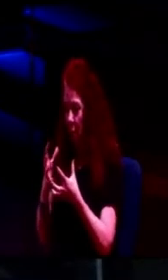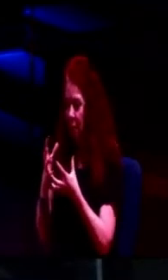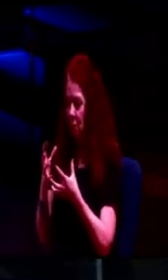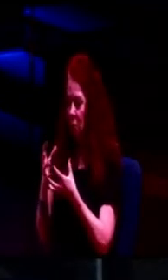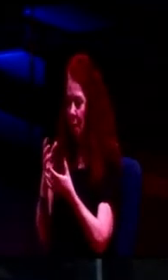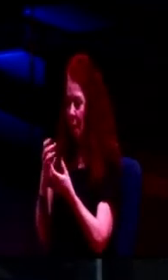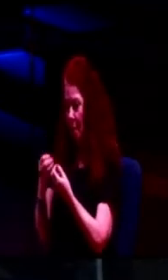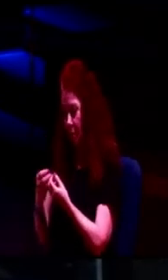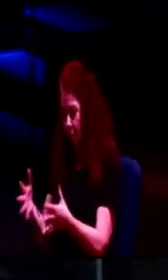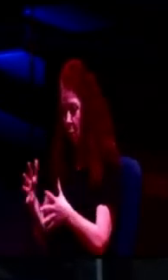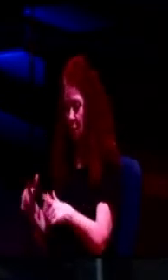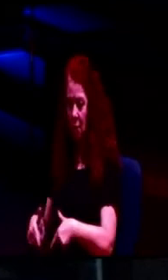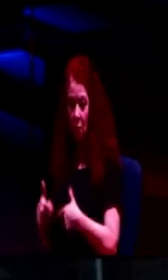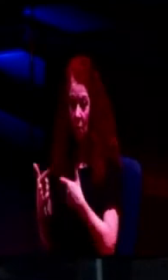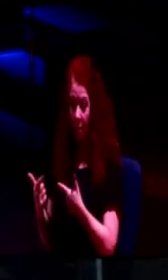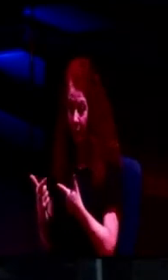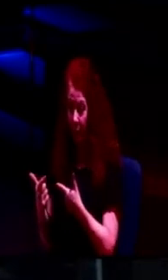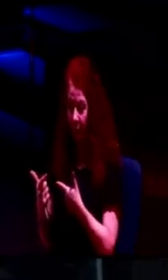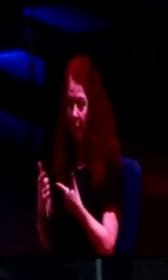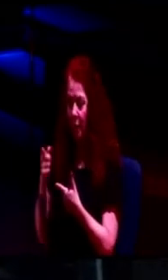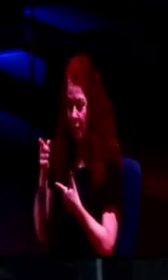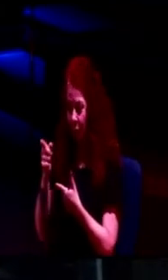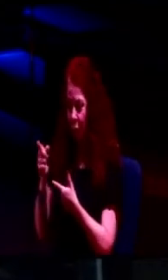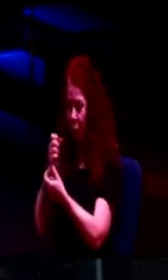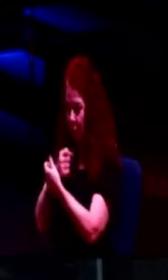What good is it for someone to gain the whole world